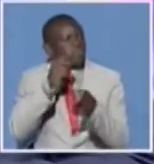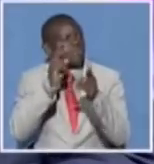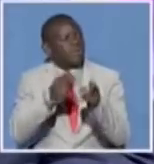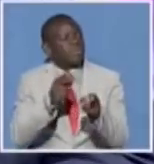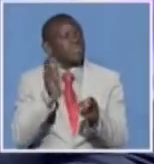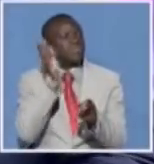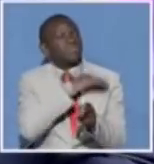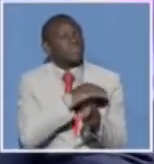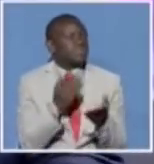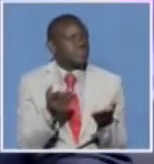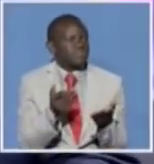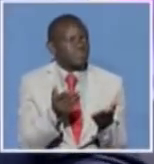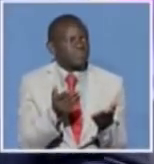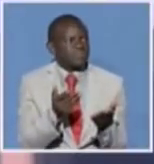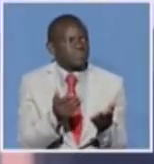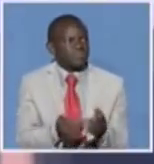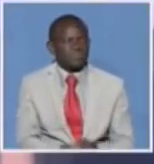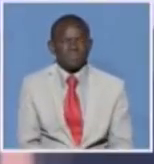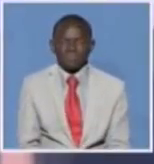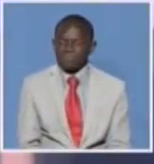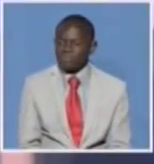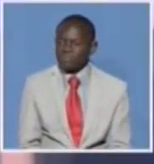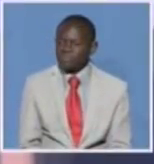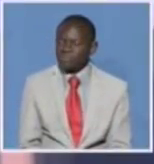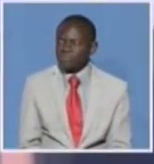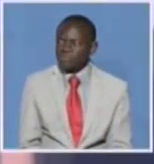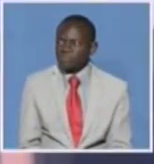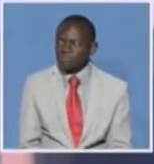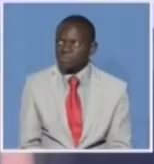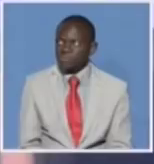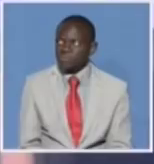that part of information that you are indicating,